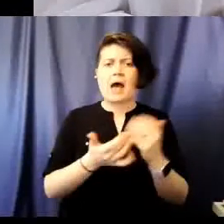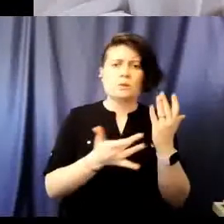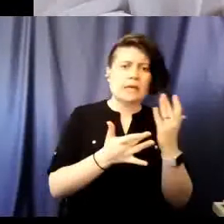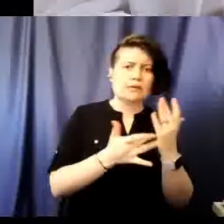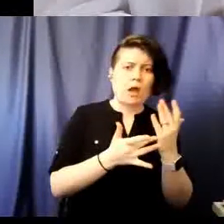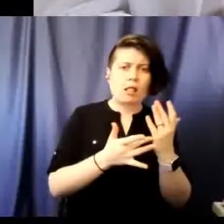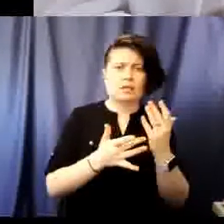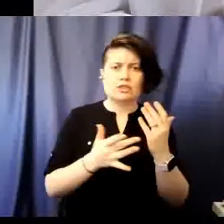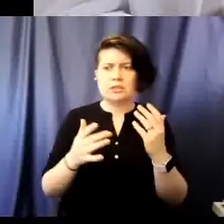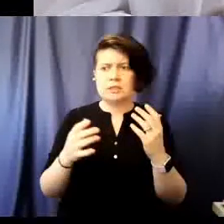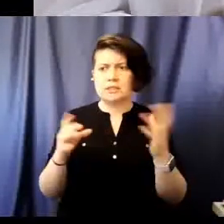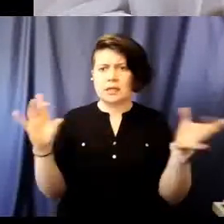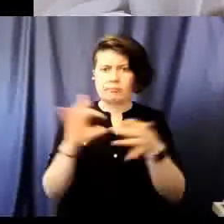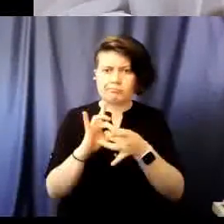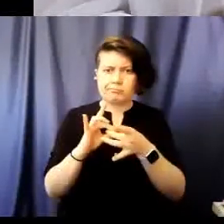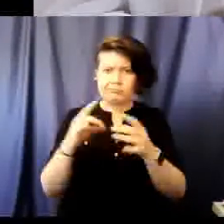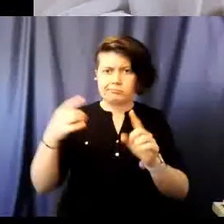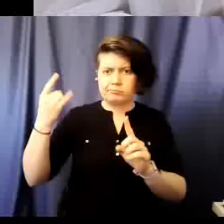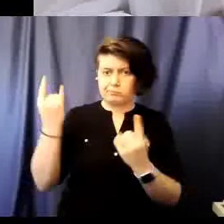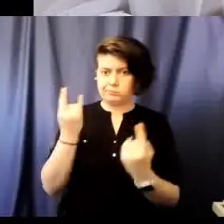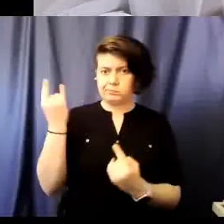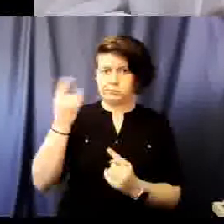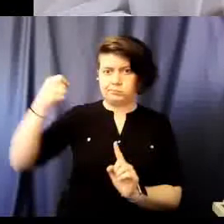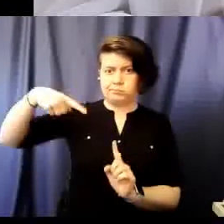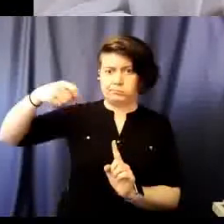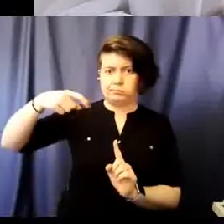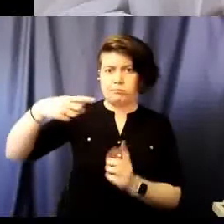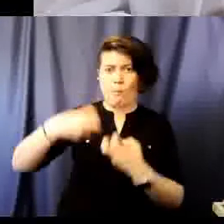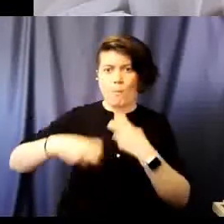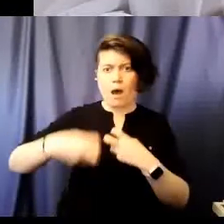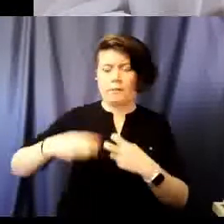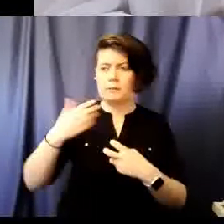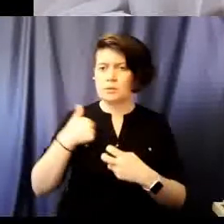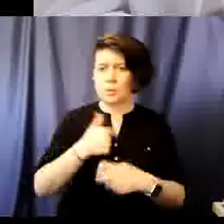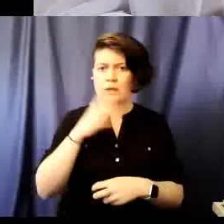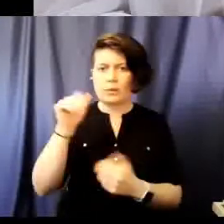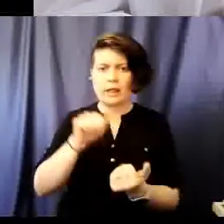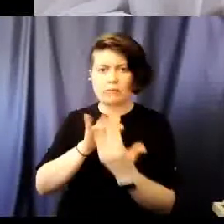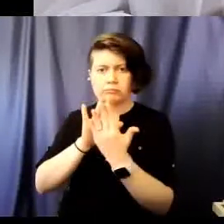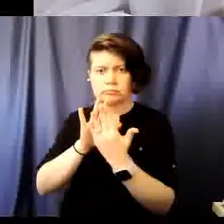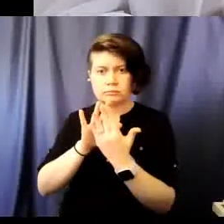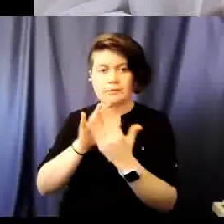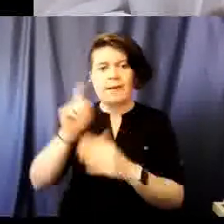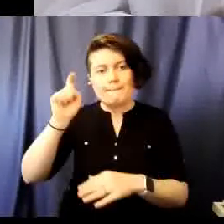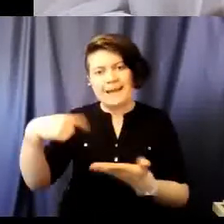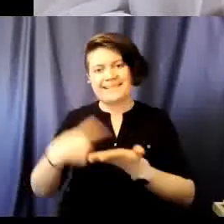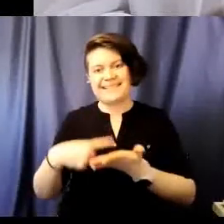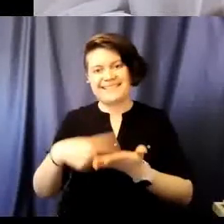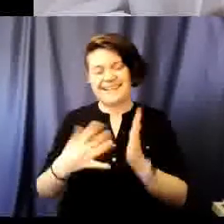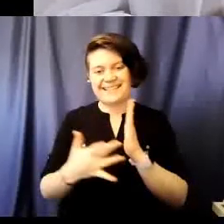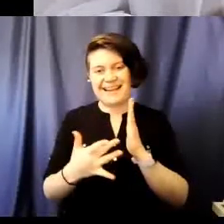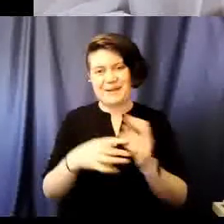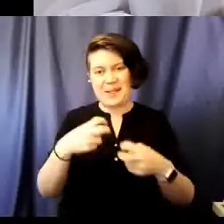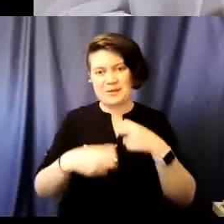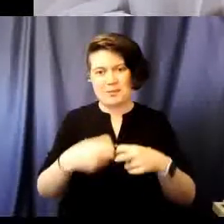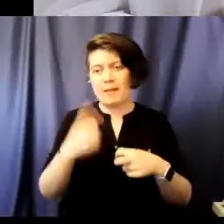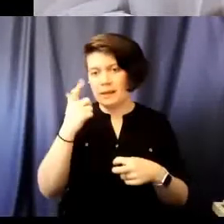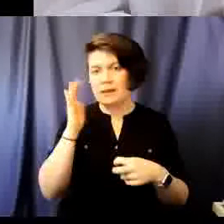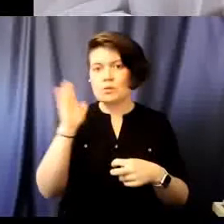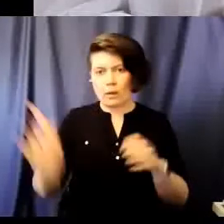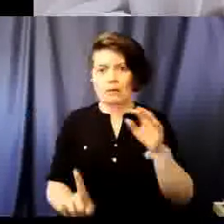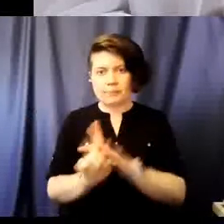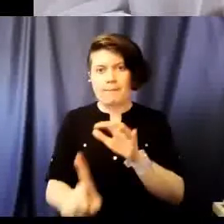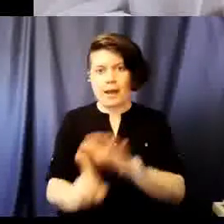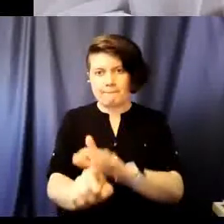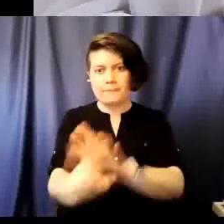technology/connection issues for the group going to be addressed? We have to talk about those technology issues. And we know that